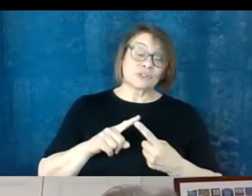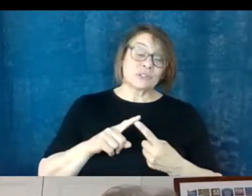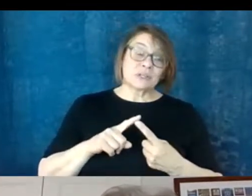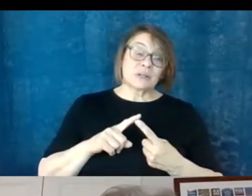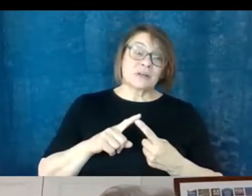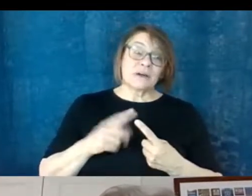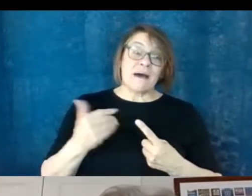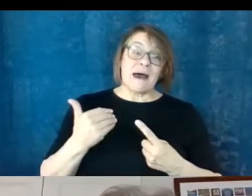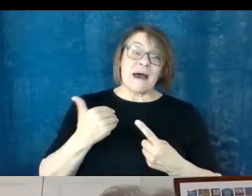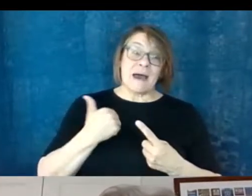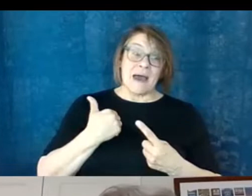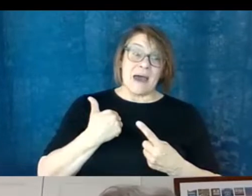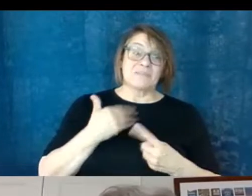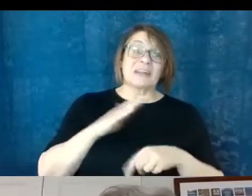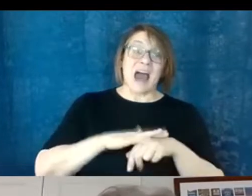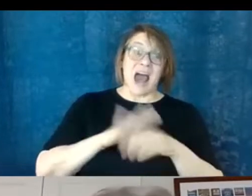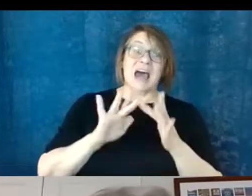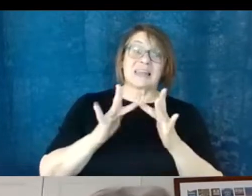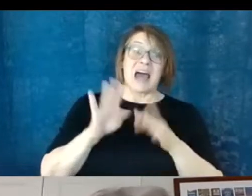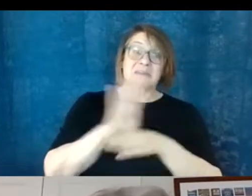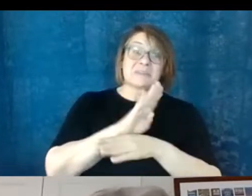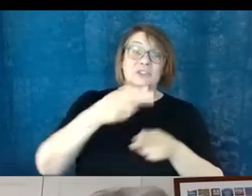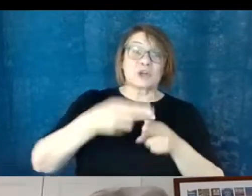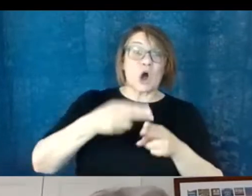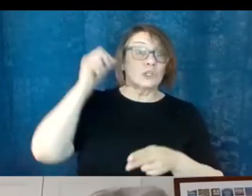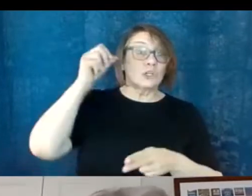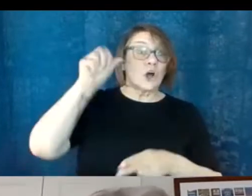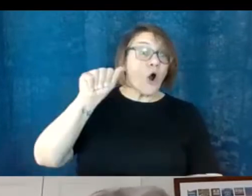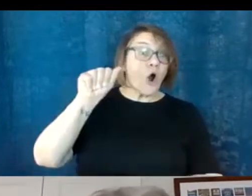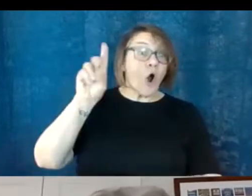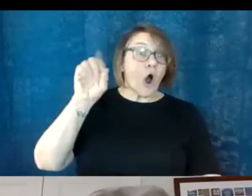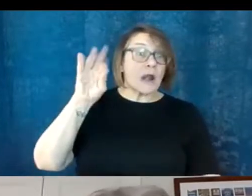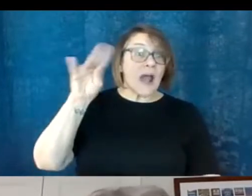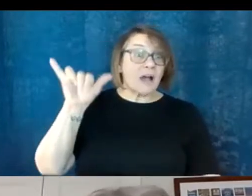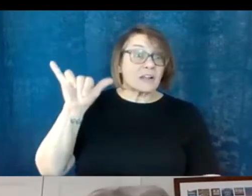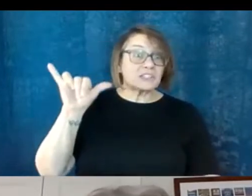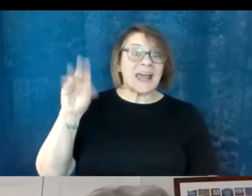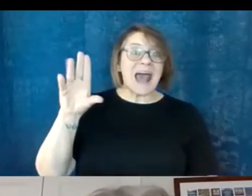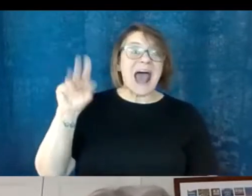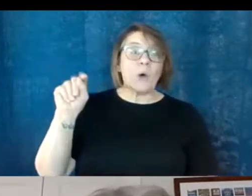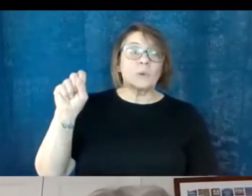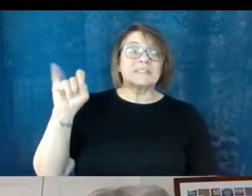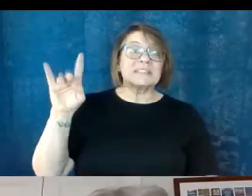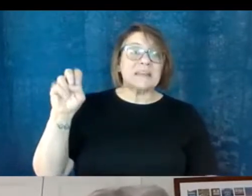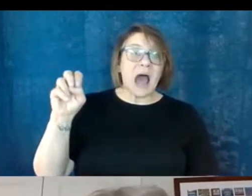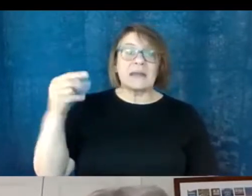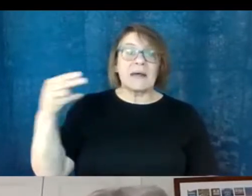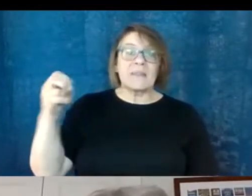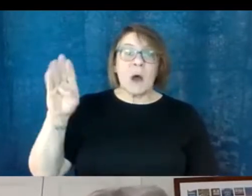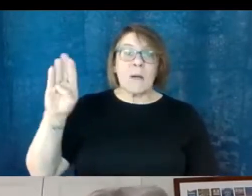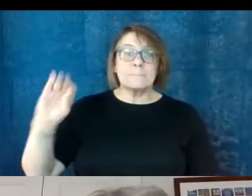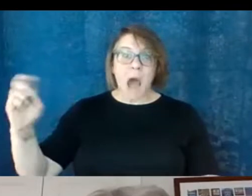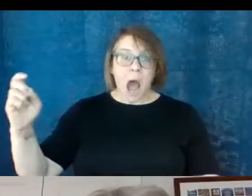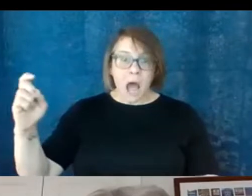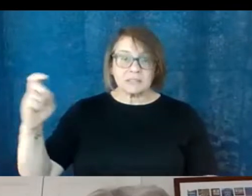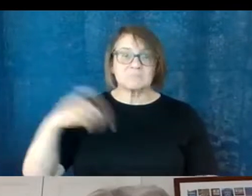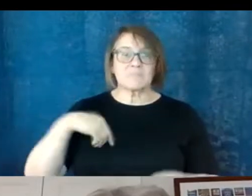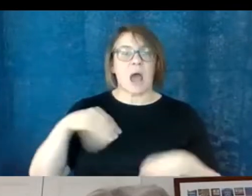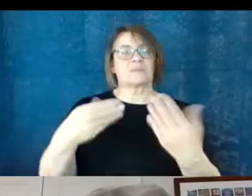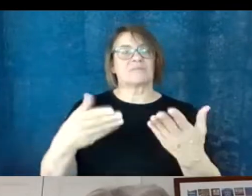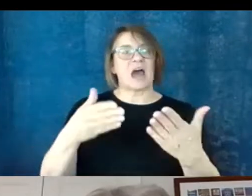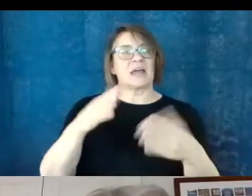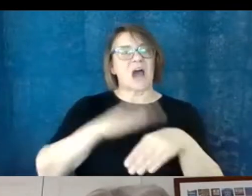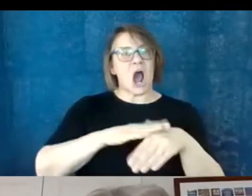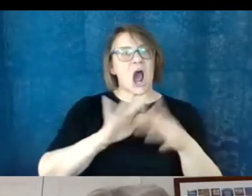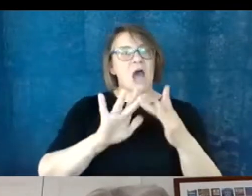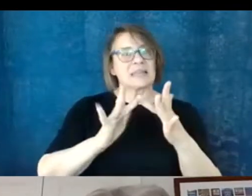I have an online business called Audiology Outside the Box, where I provide online